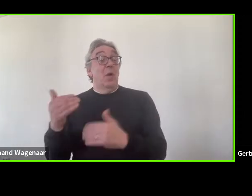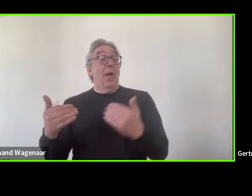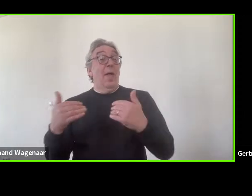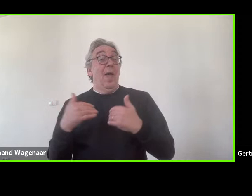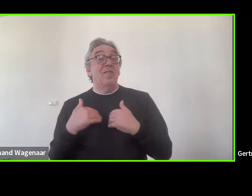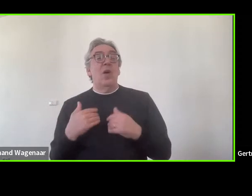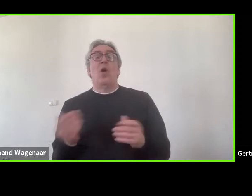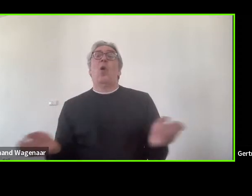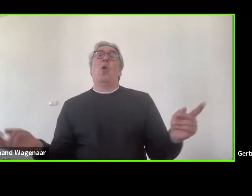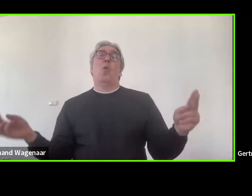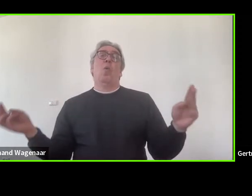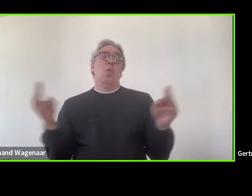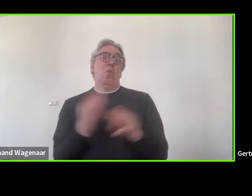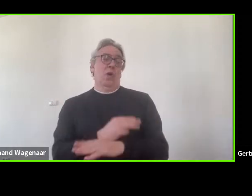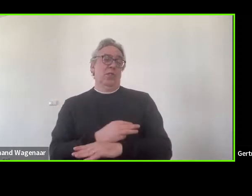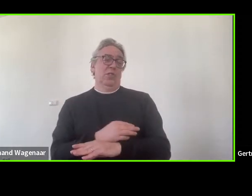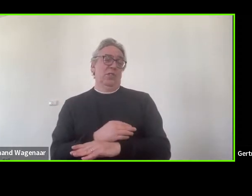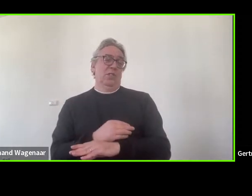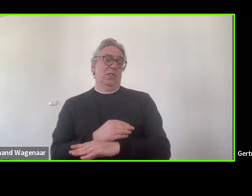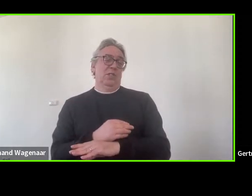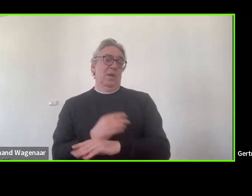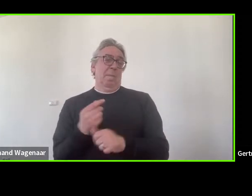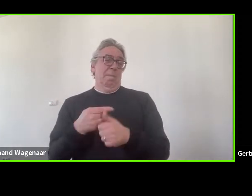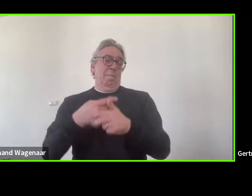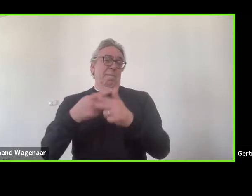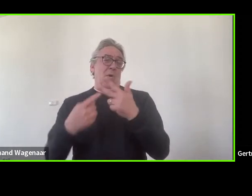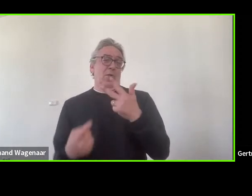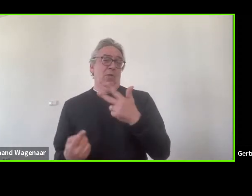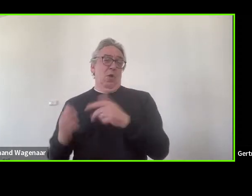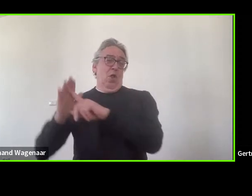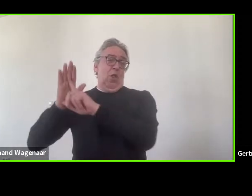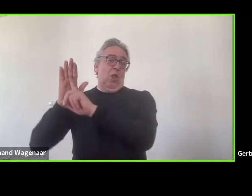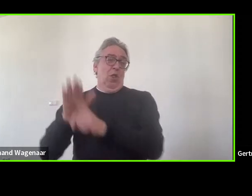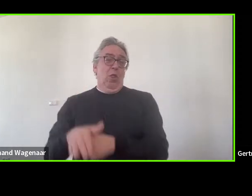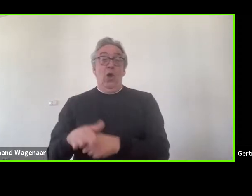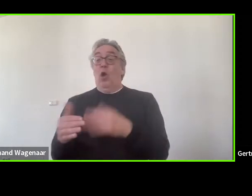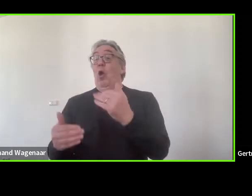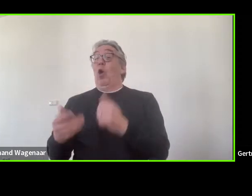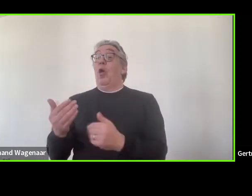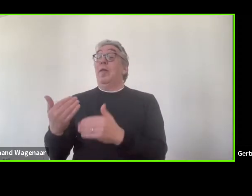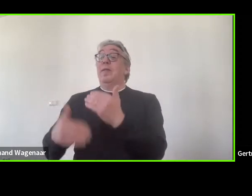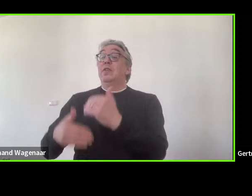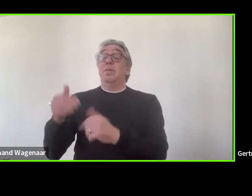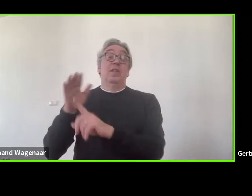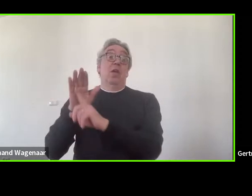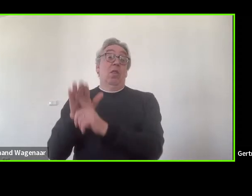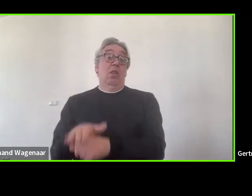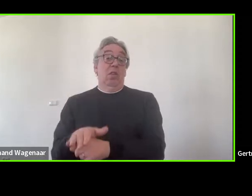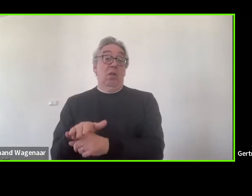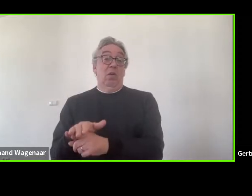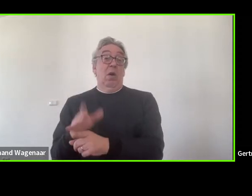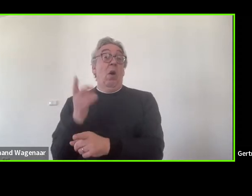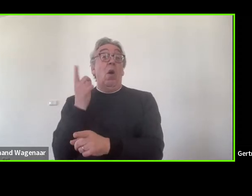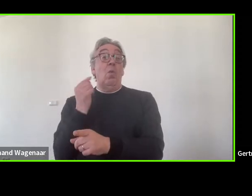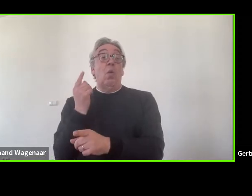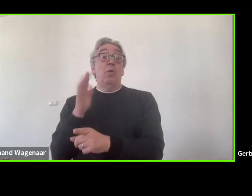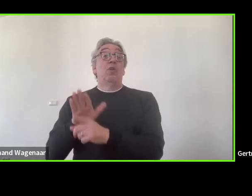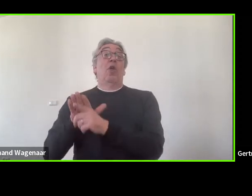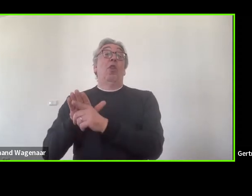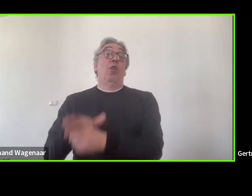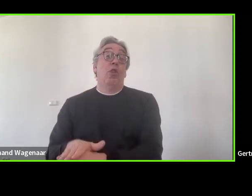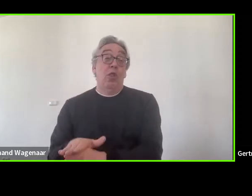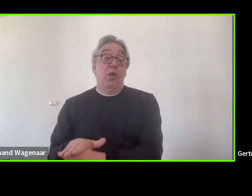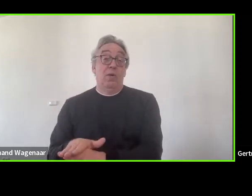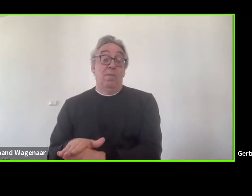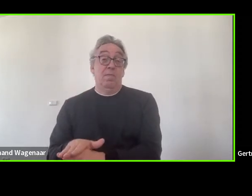to face persistent, multiple, and intersectional discrimination on the basis of